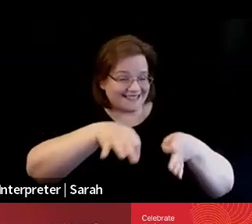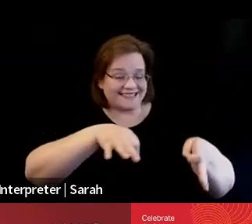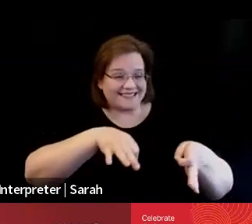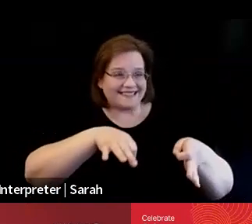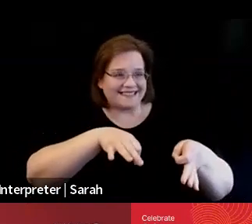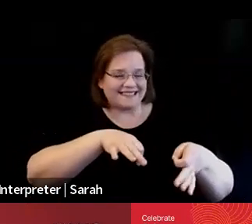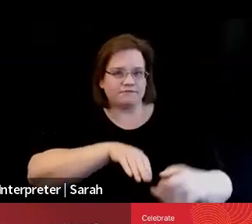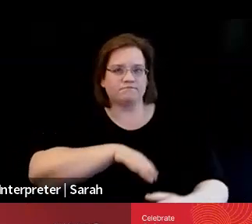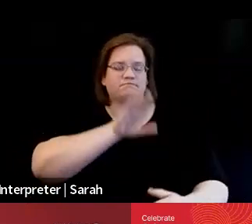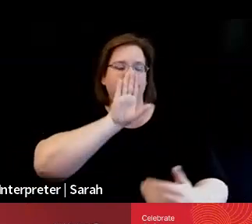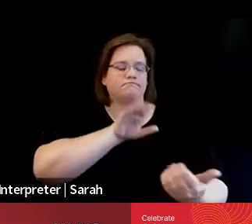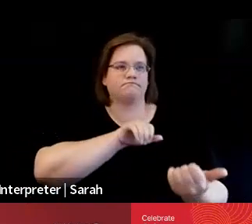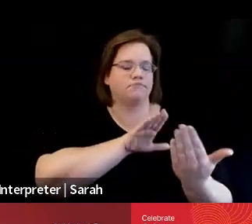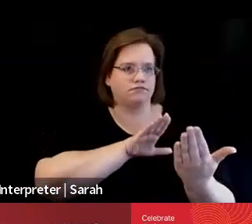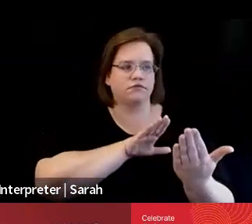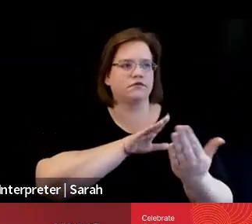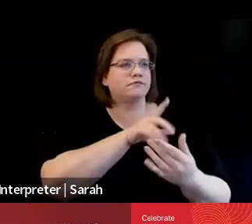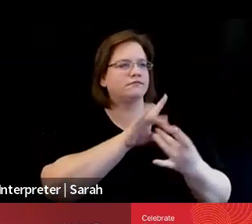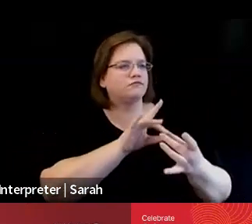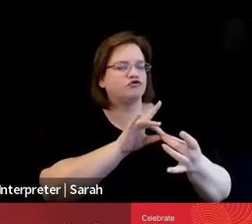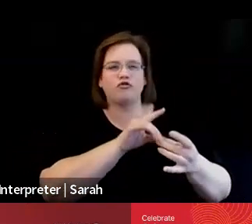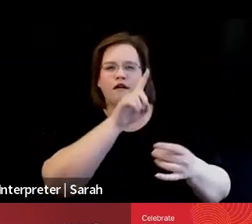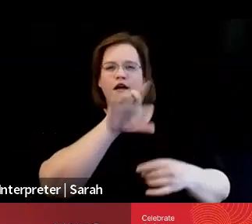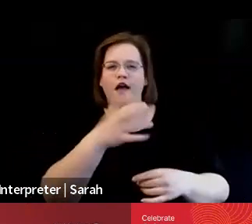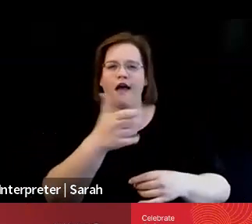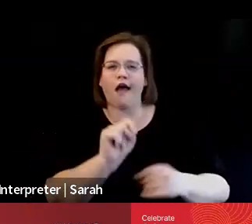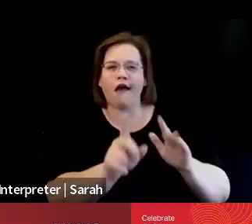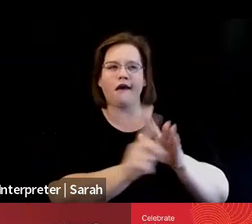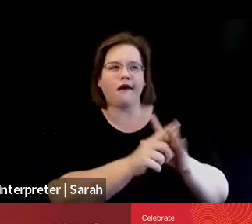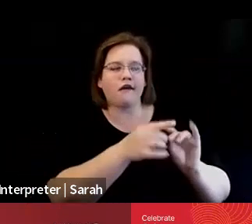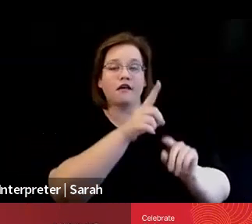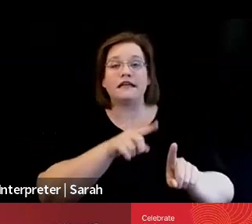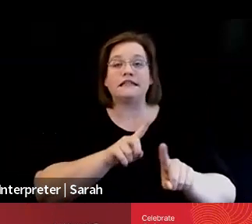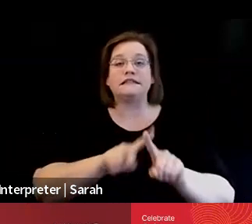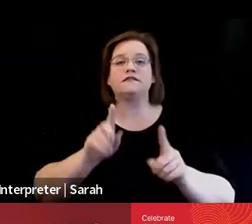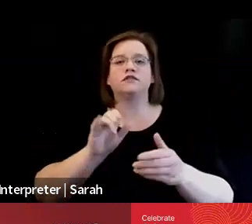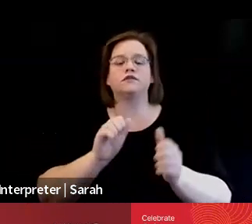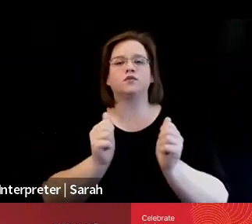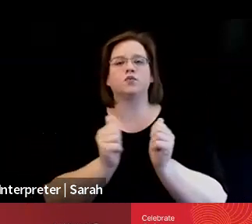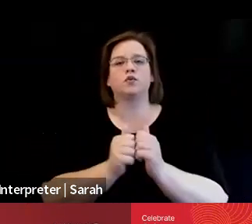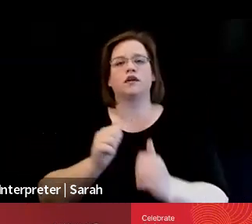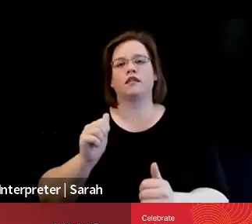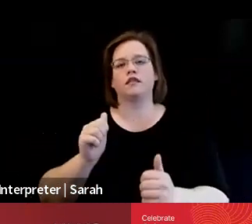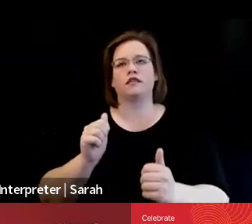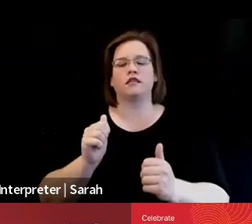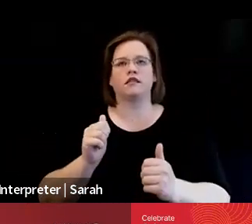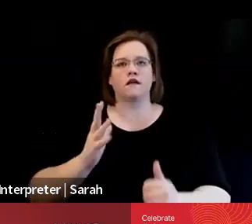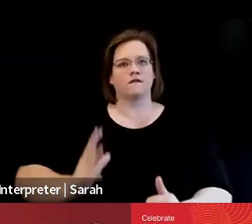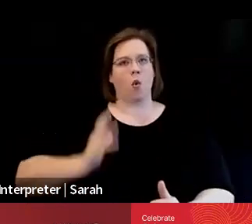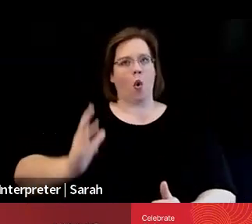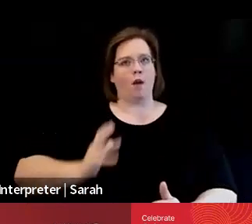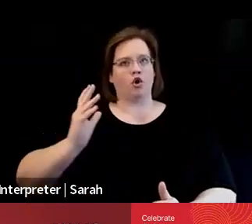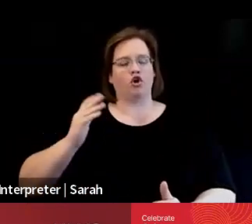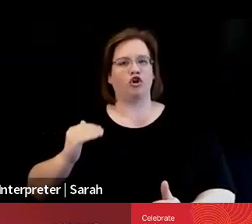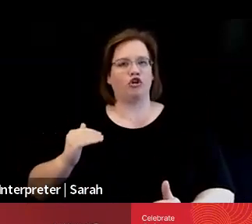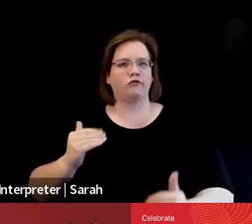there's someone brought this up in the chat of kind of differences in registers. In the sense that, like, one example I always like to give